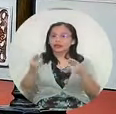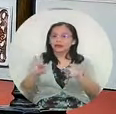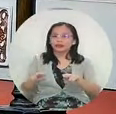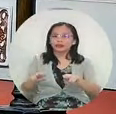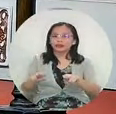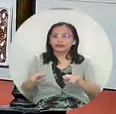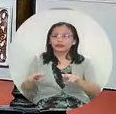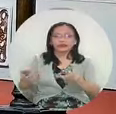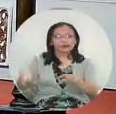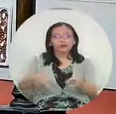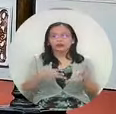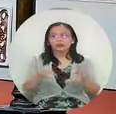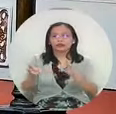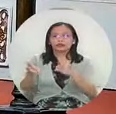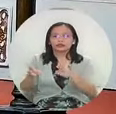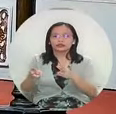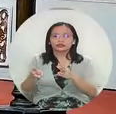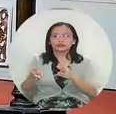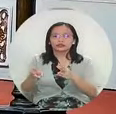way it would happen.